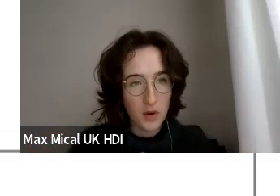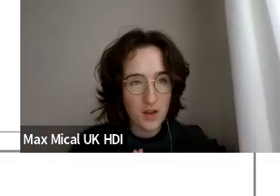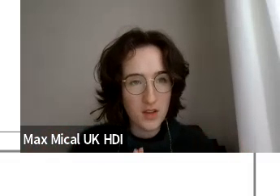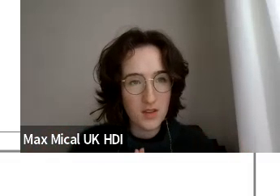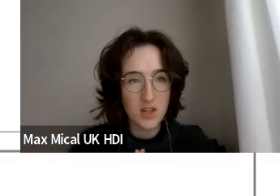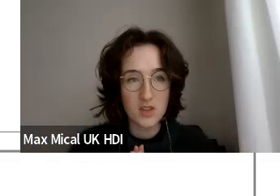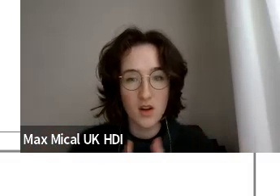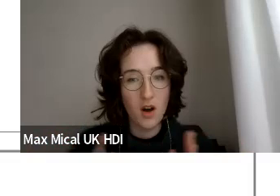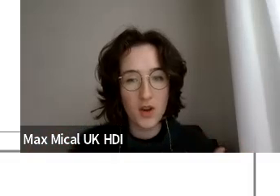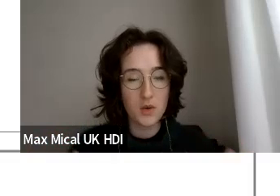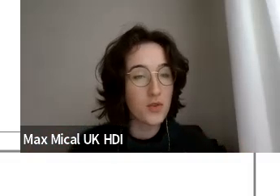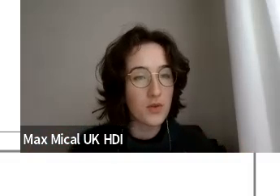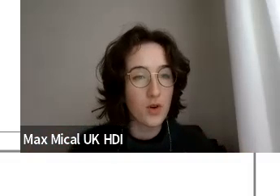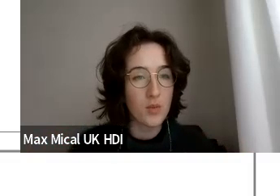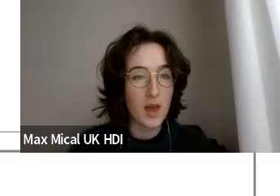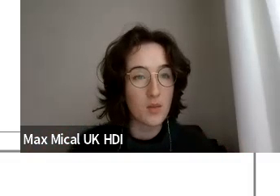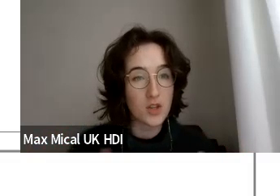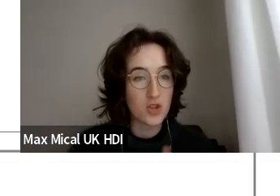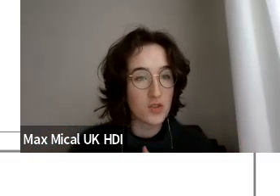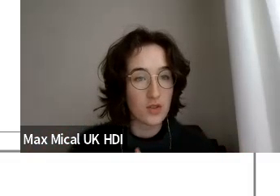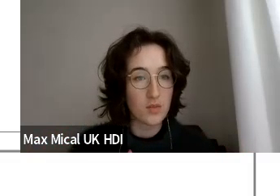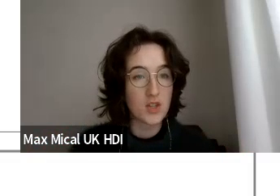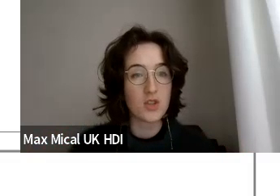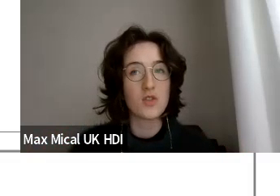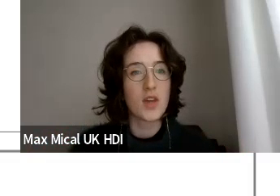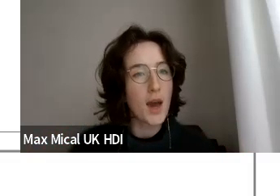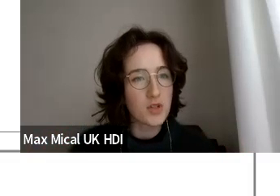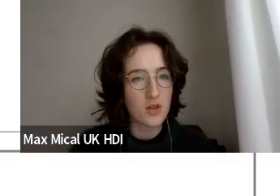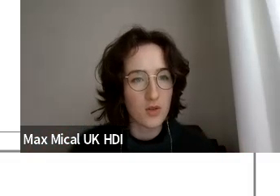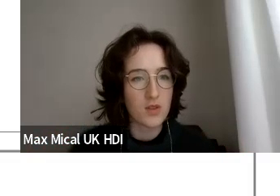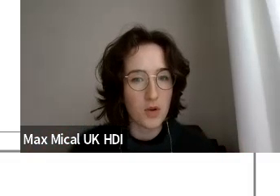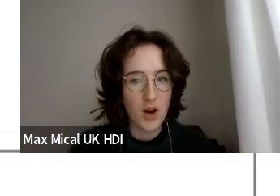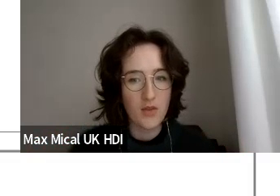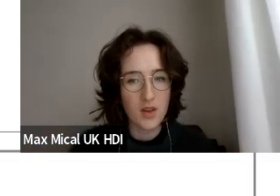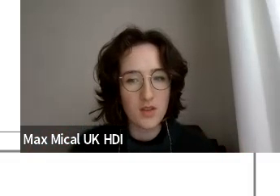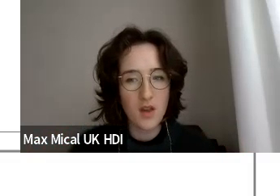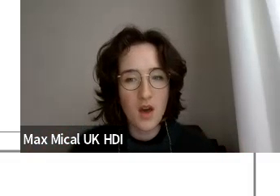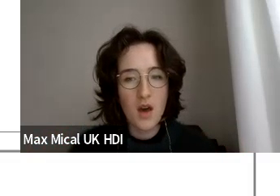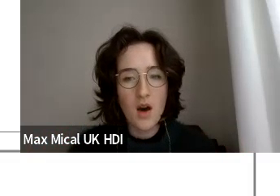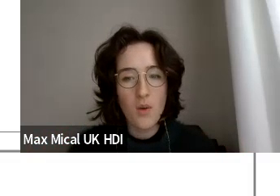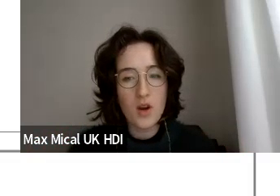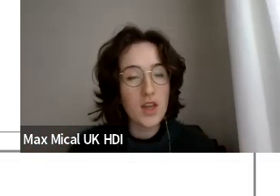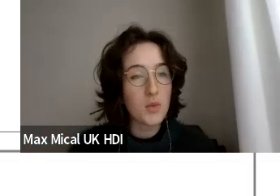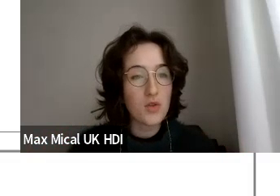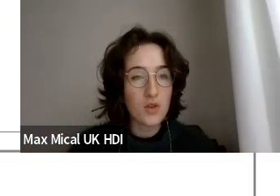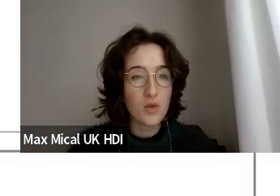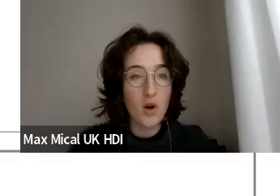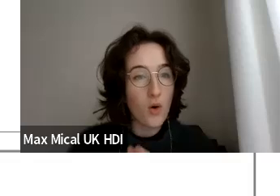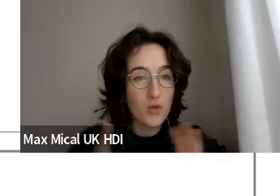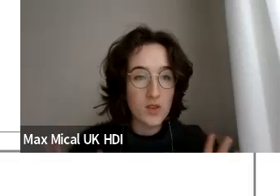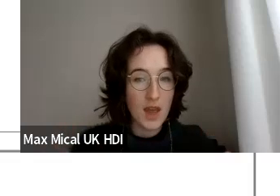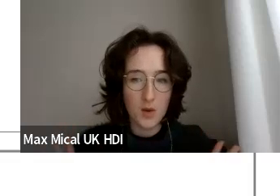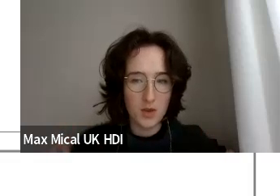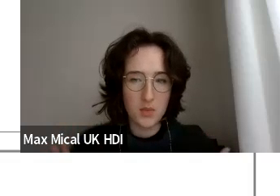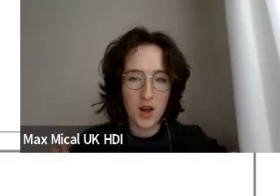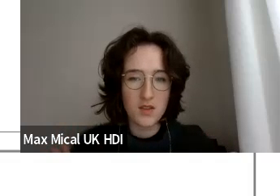part of the process, such as an online referral form that makes sure to capture all those demographics, or it can be used to include a